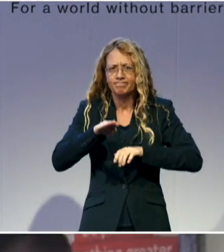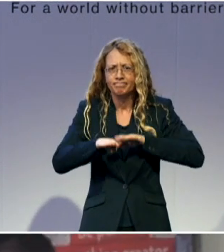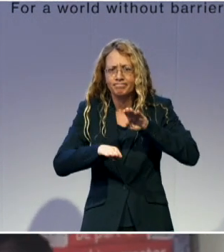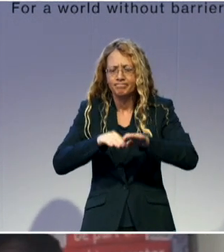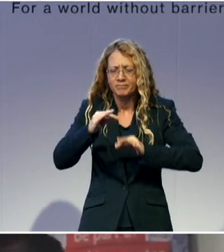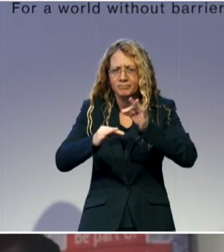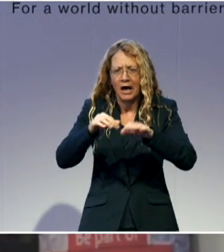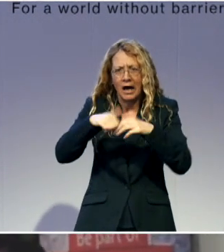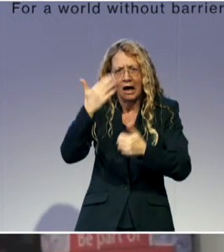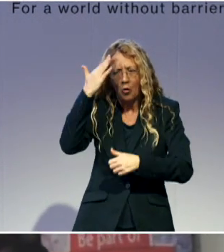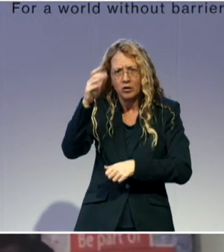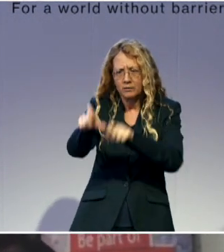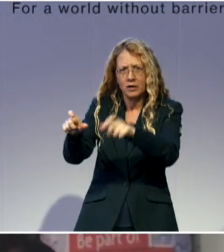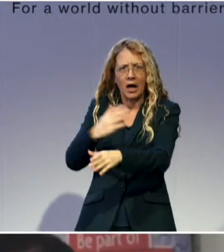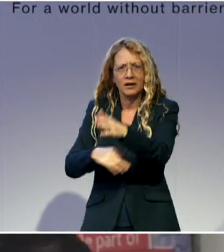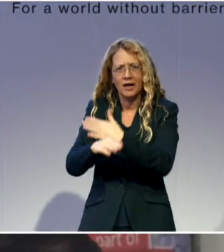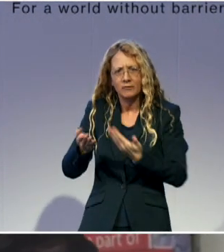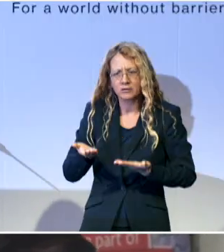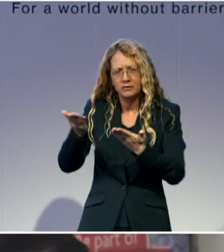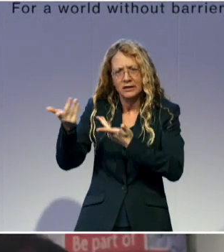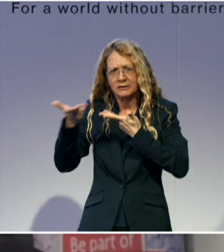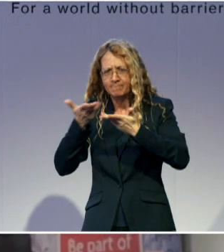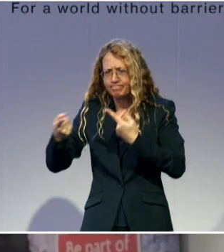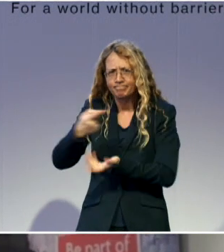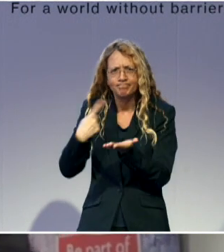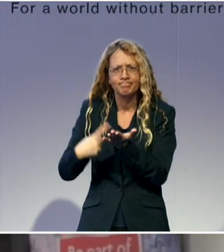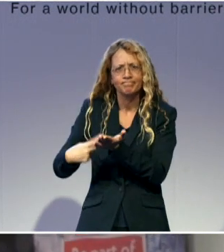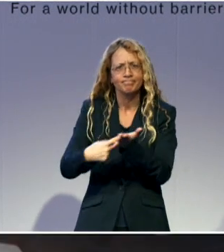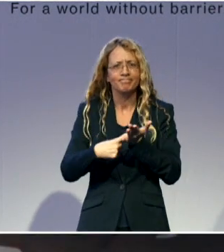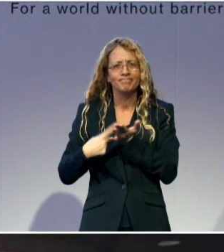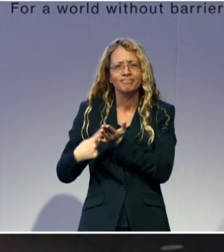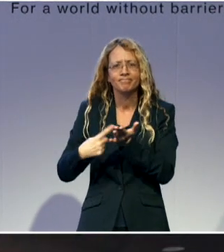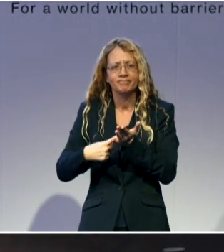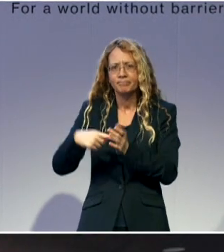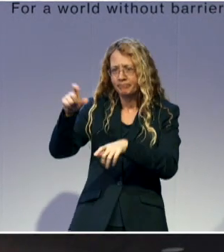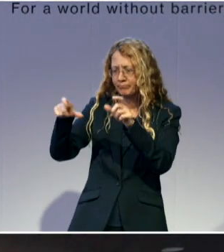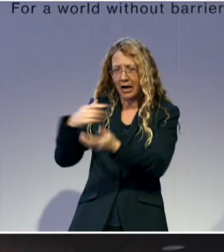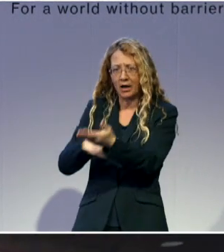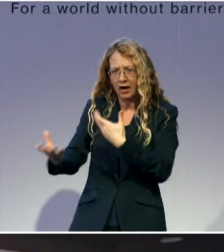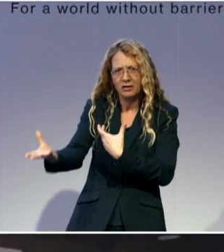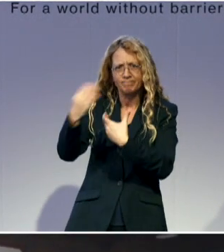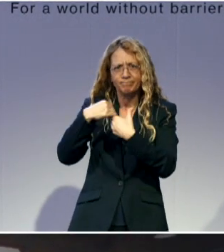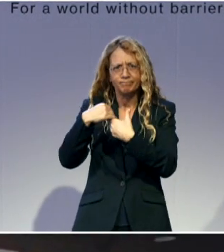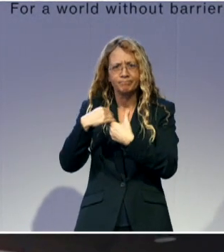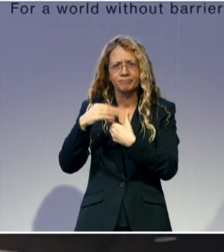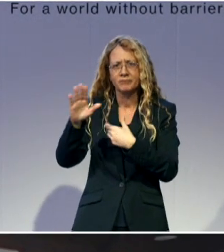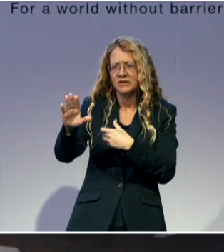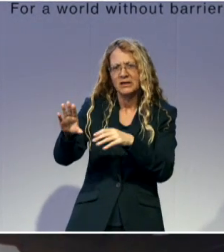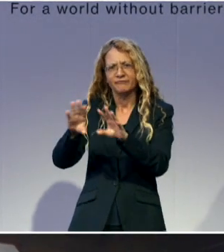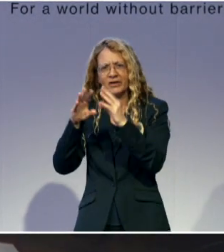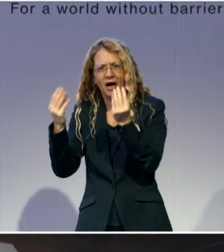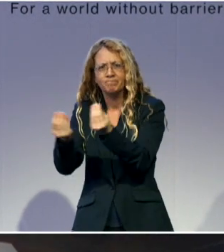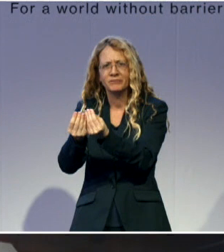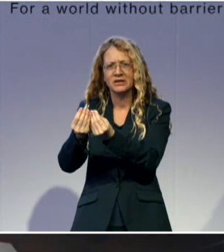were established comprised of people with disabilities, their families, employees, NGOs and business,